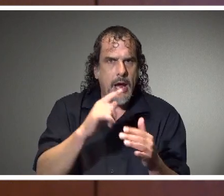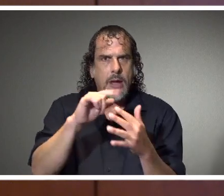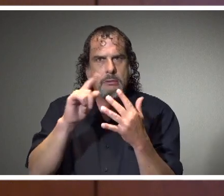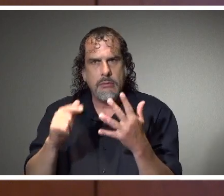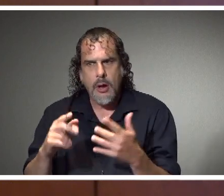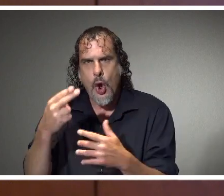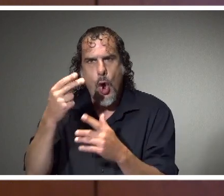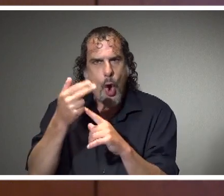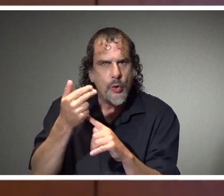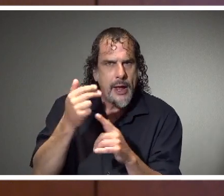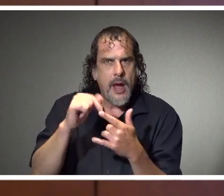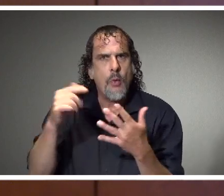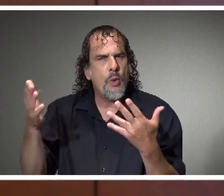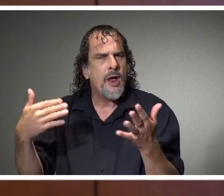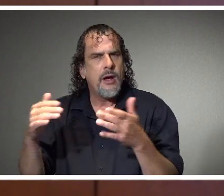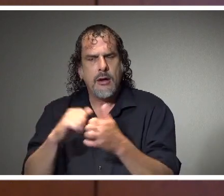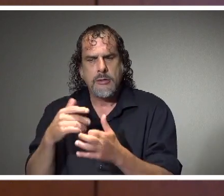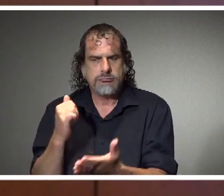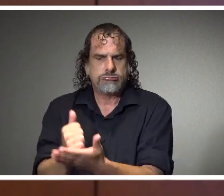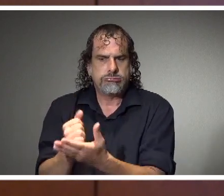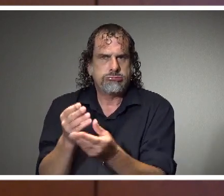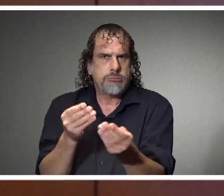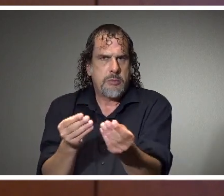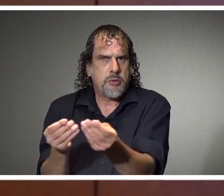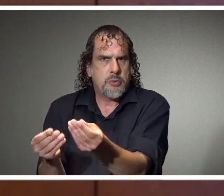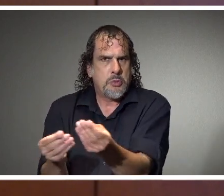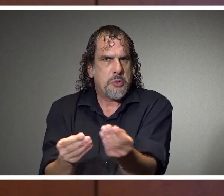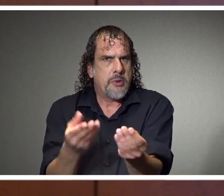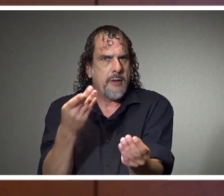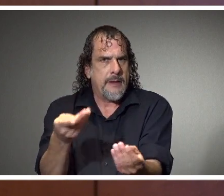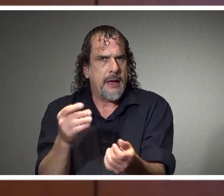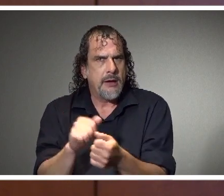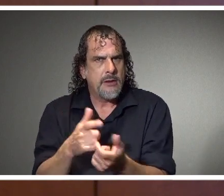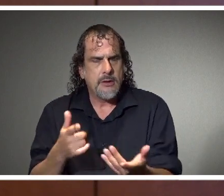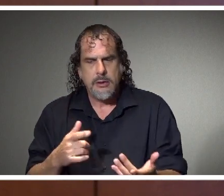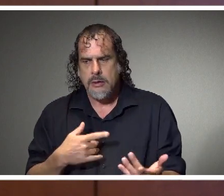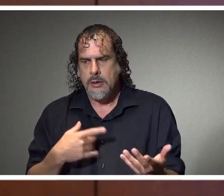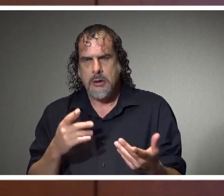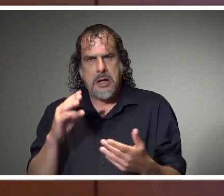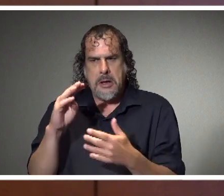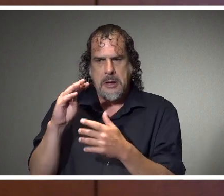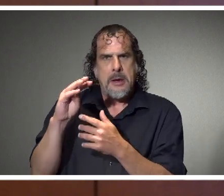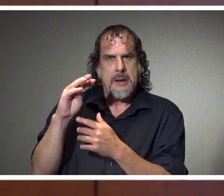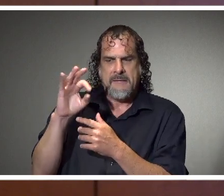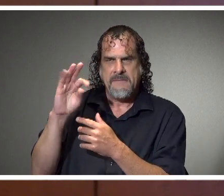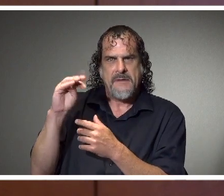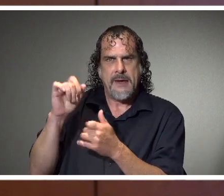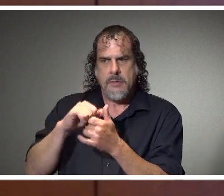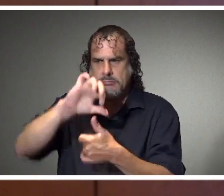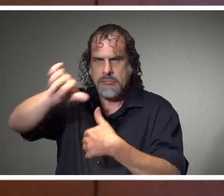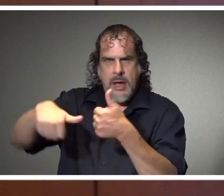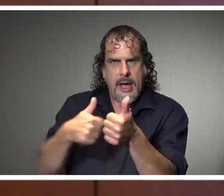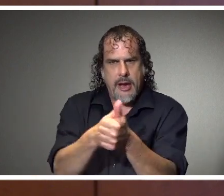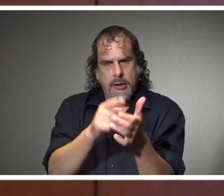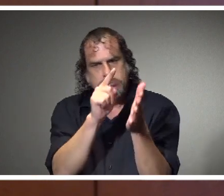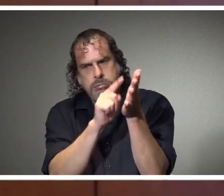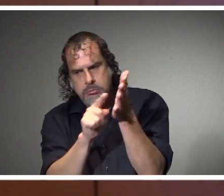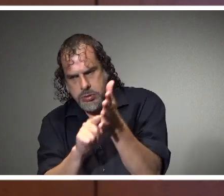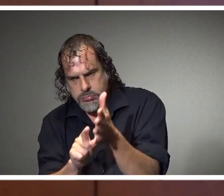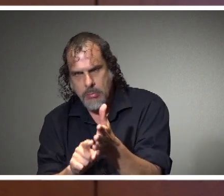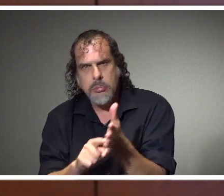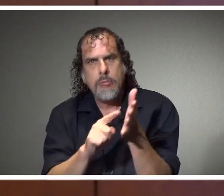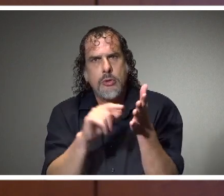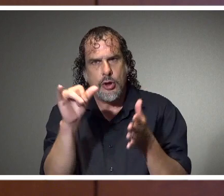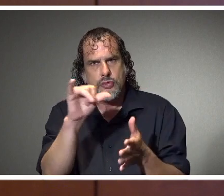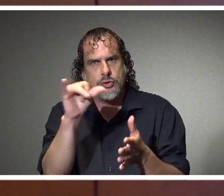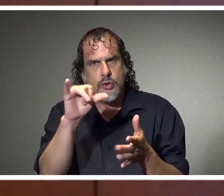they might have. We continue to have FEMA coming in and doing the backside damage assessments, as well as